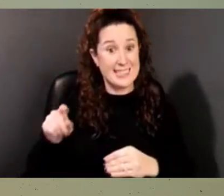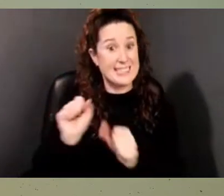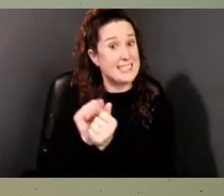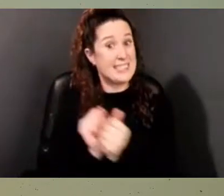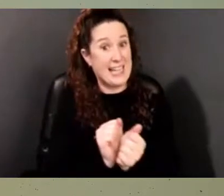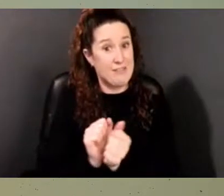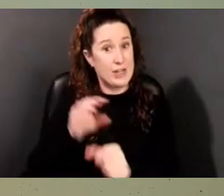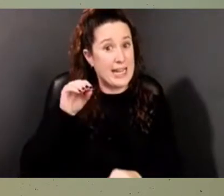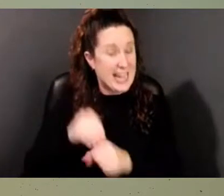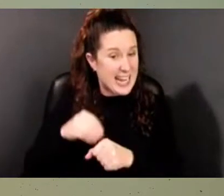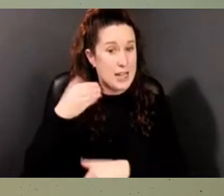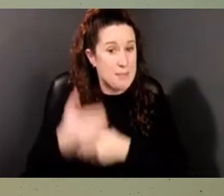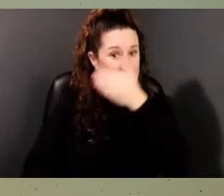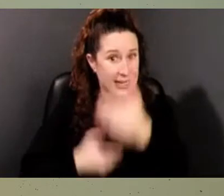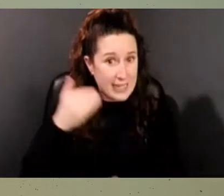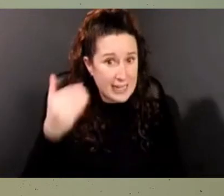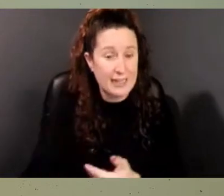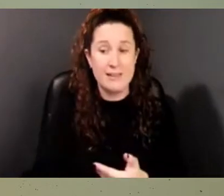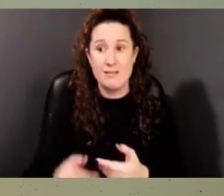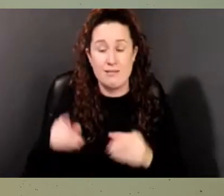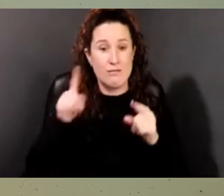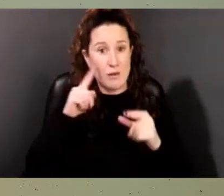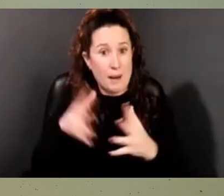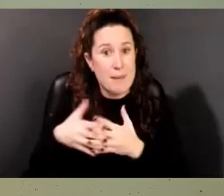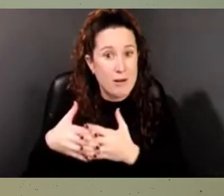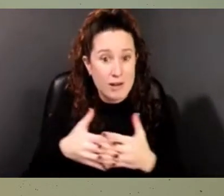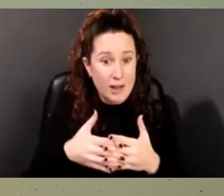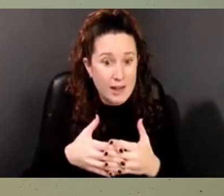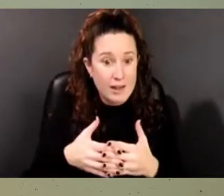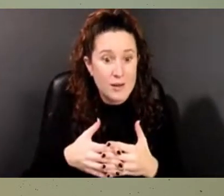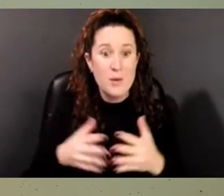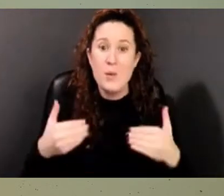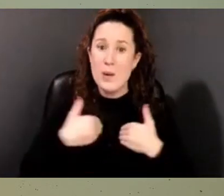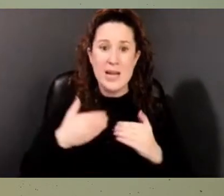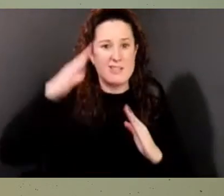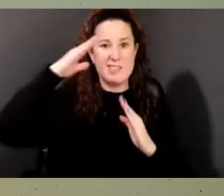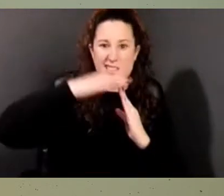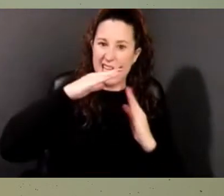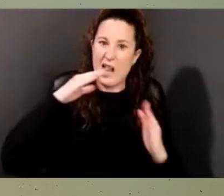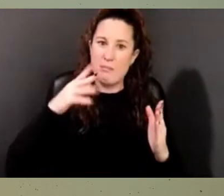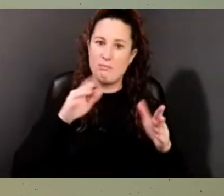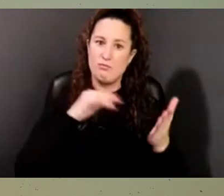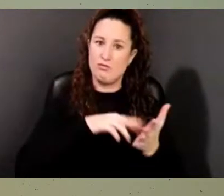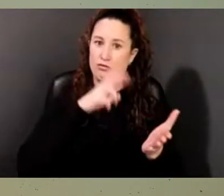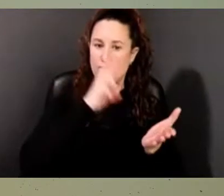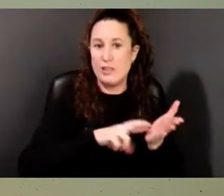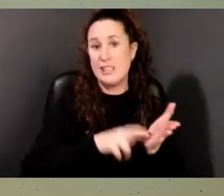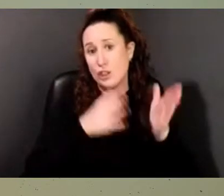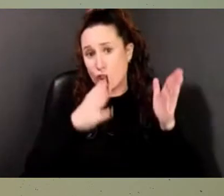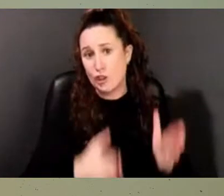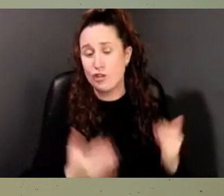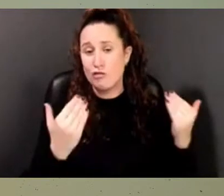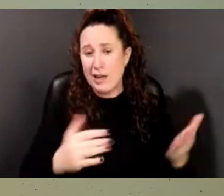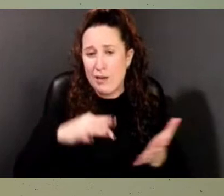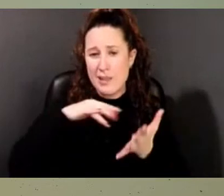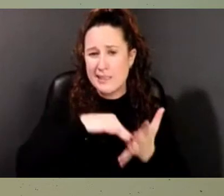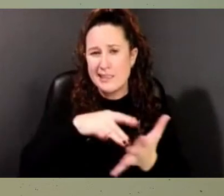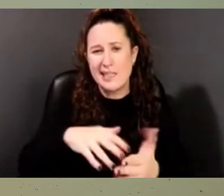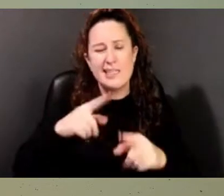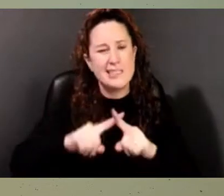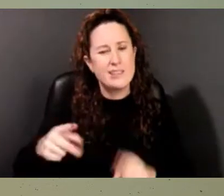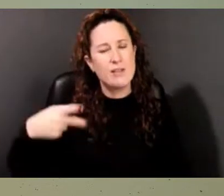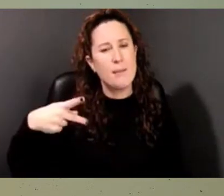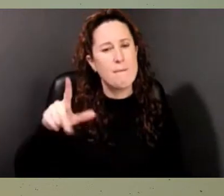James Horton, Ira Berlin, these are top scholars that study slavery, that study the plantation complex. And